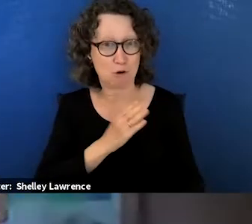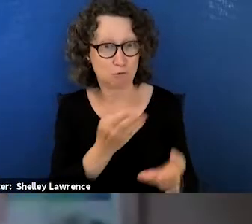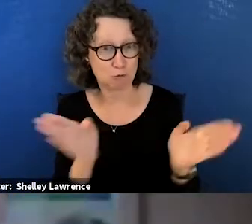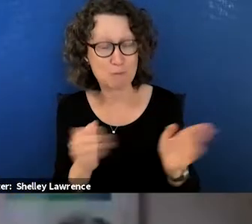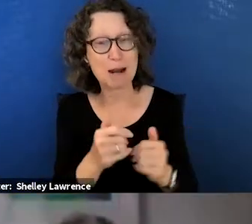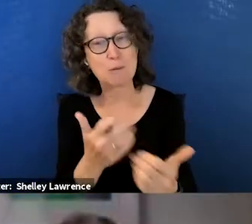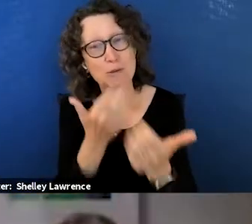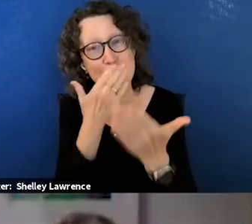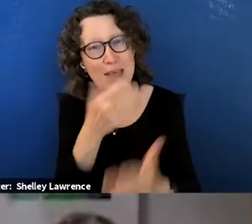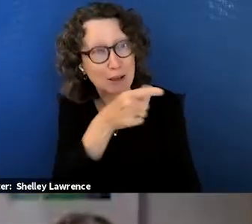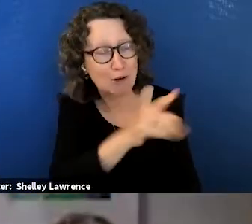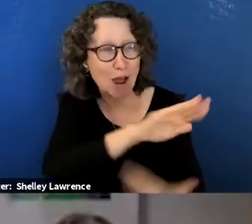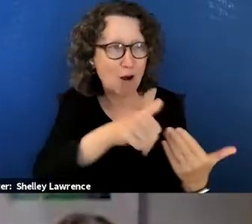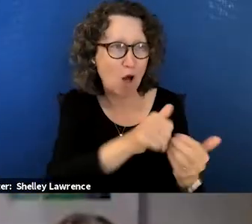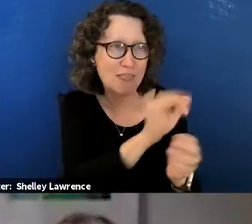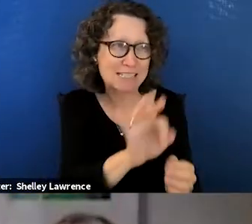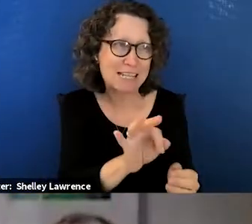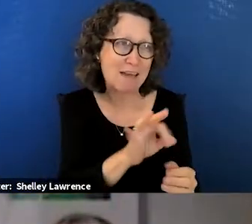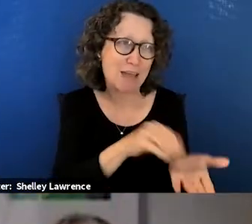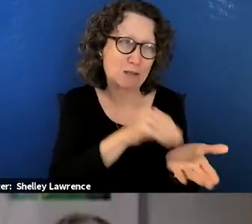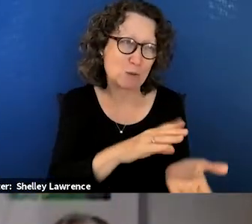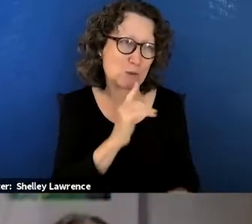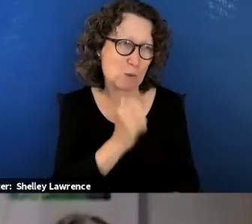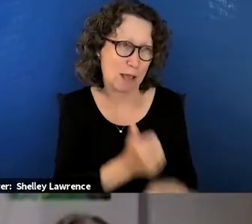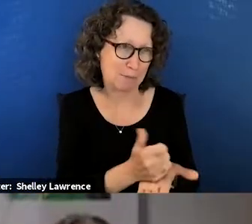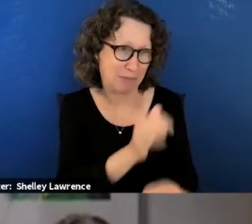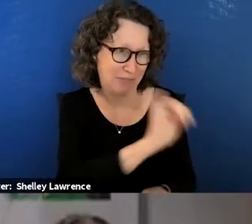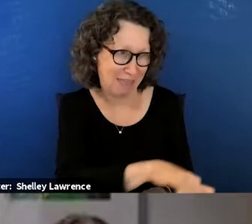want to thank her and all the staff and students who made this possible.